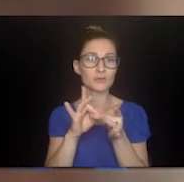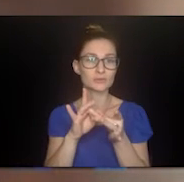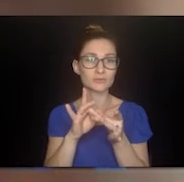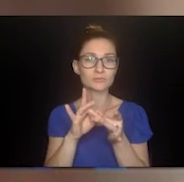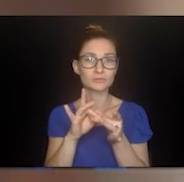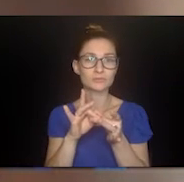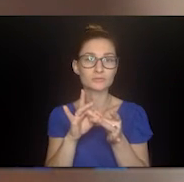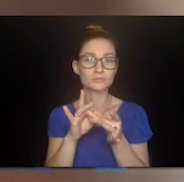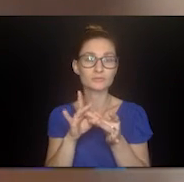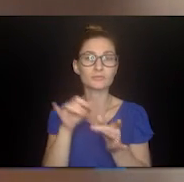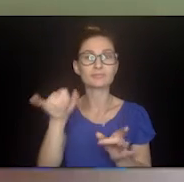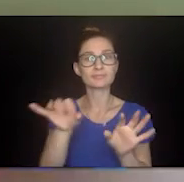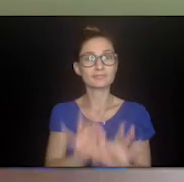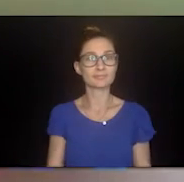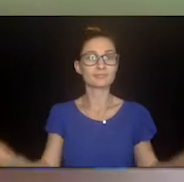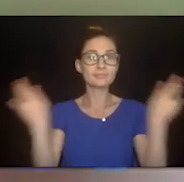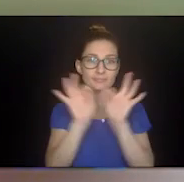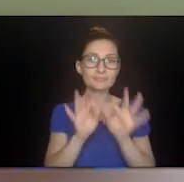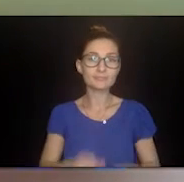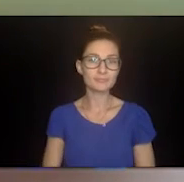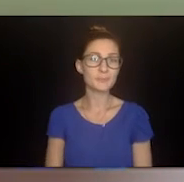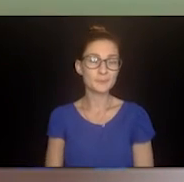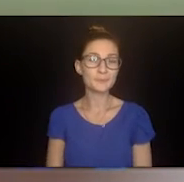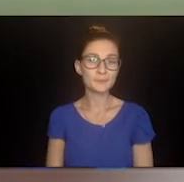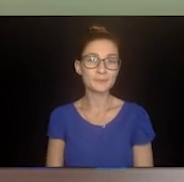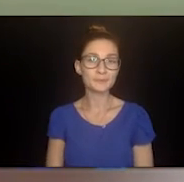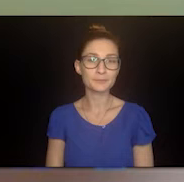think it's a really important gift.